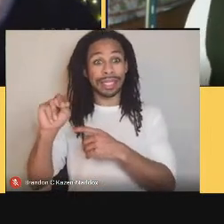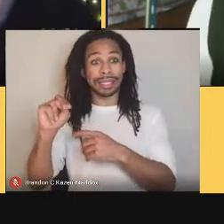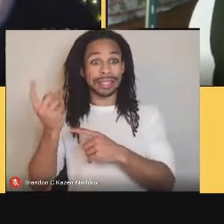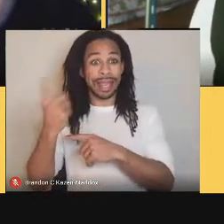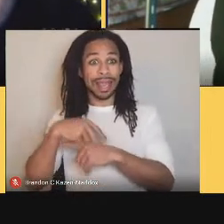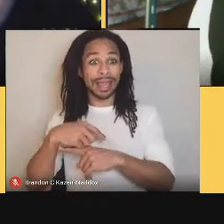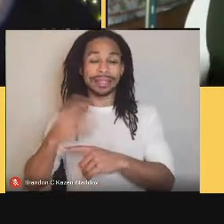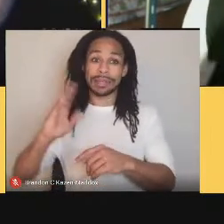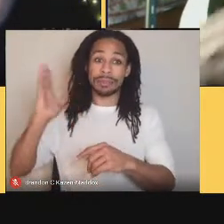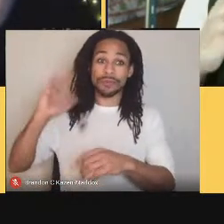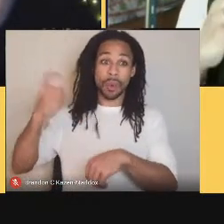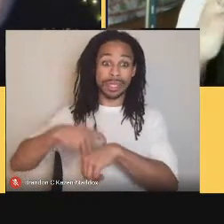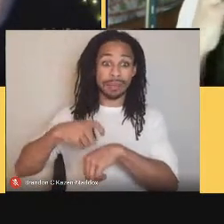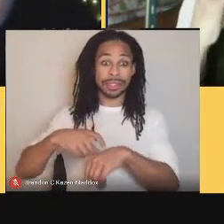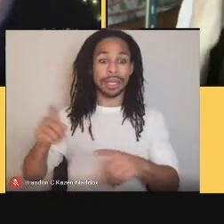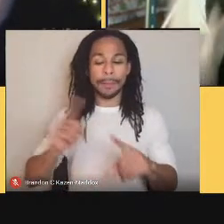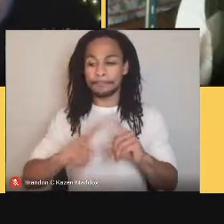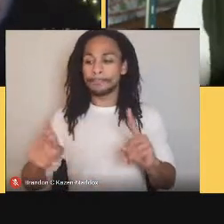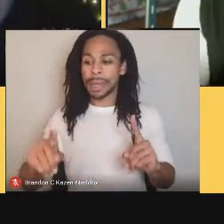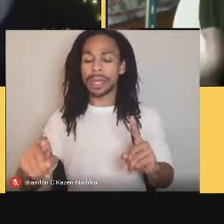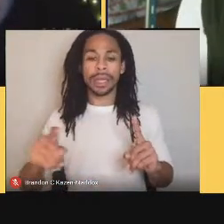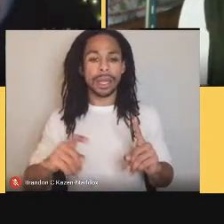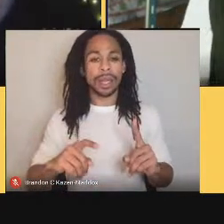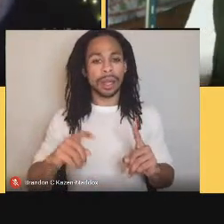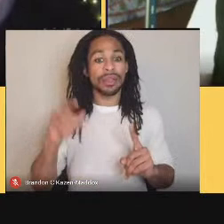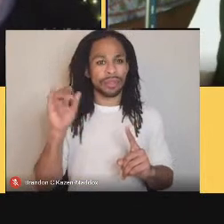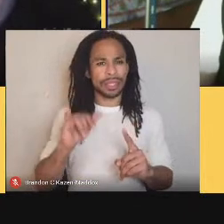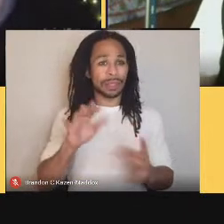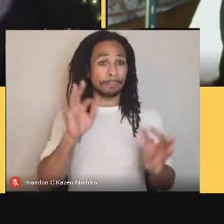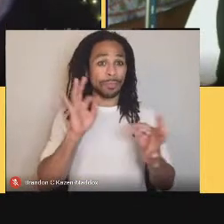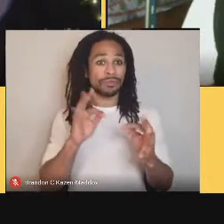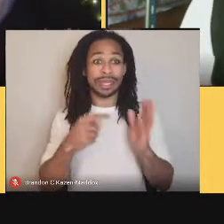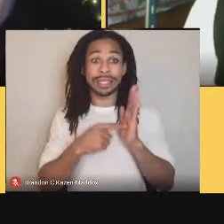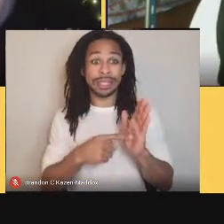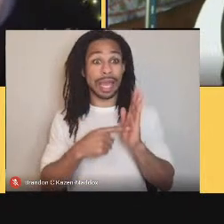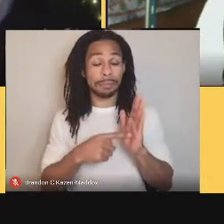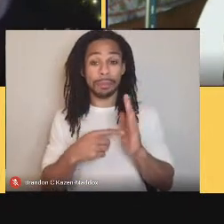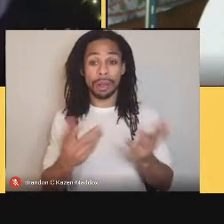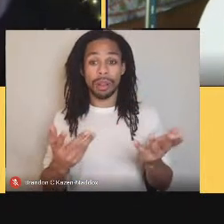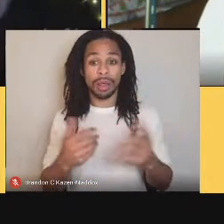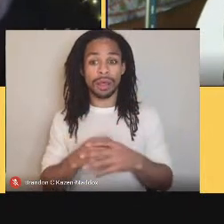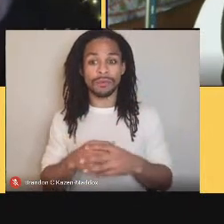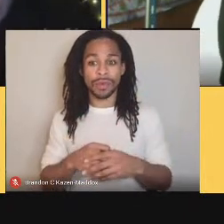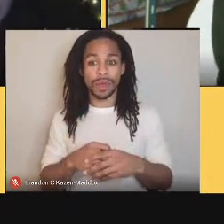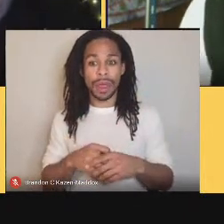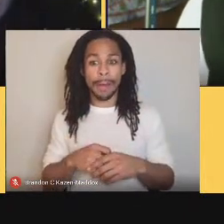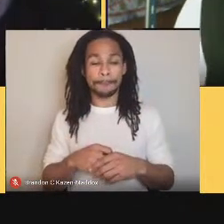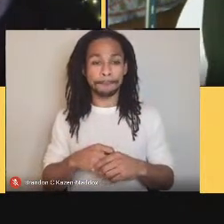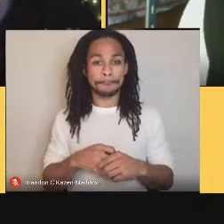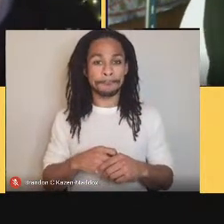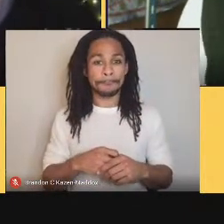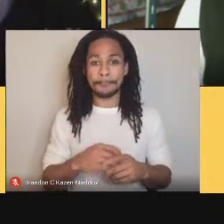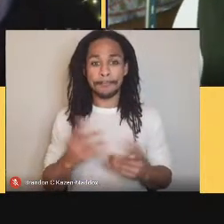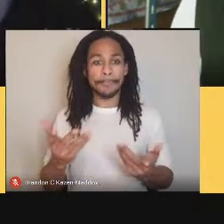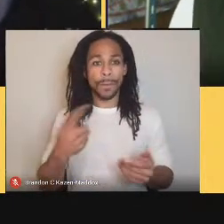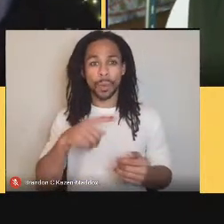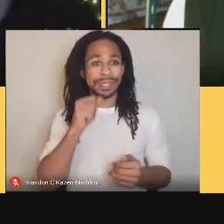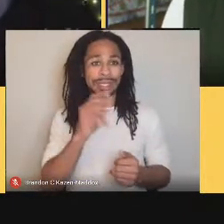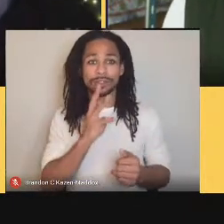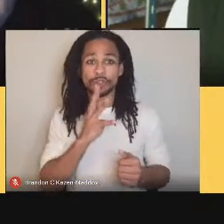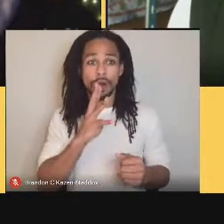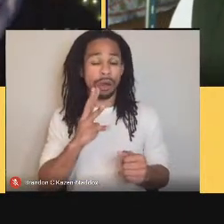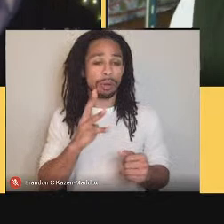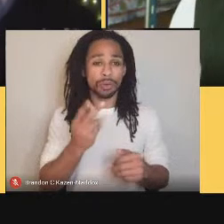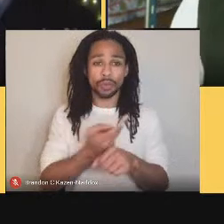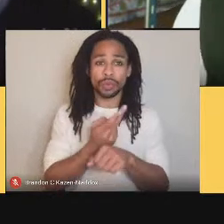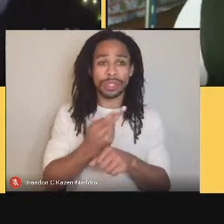that's kind of what it came down to. But this is a perfect example, because speaking to Hug House, we didn't speak in music terms. We didn't speak